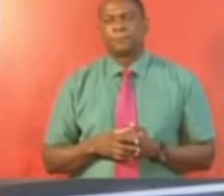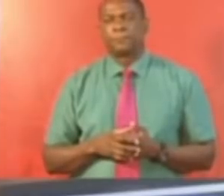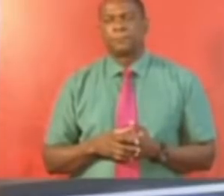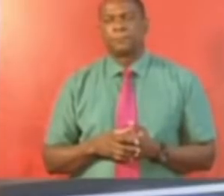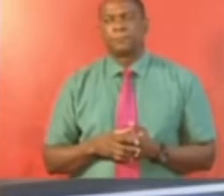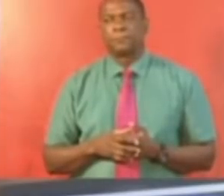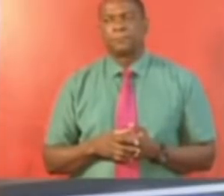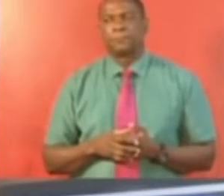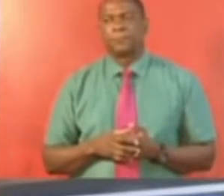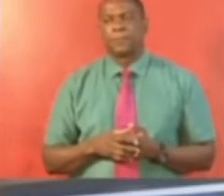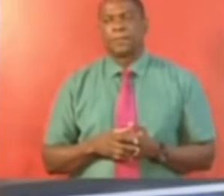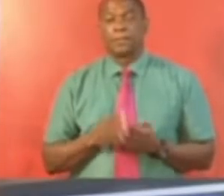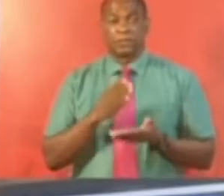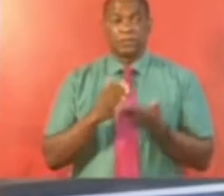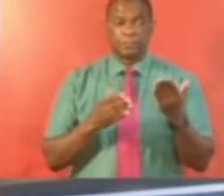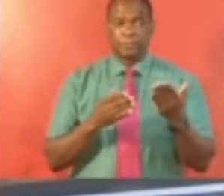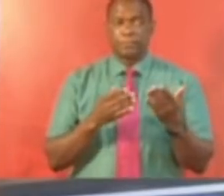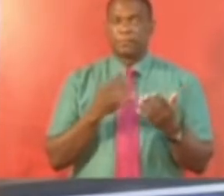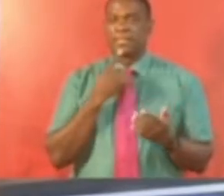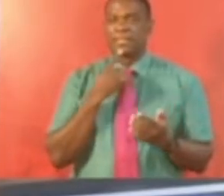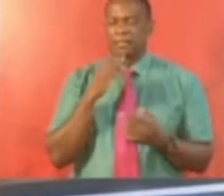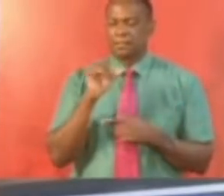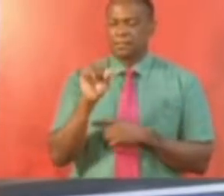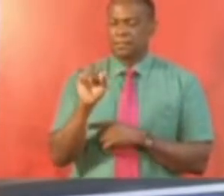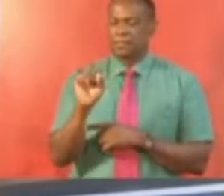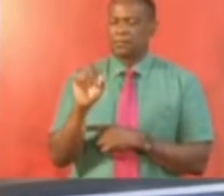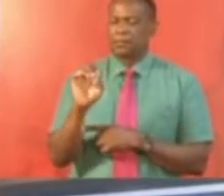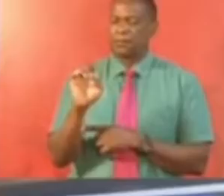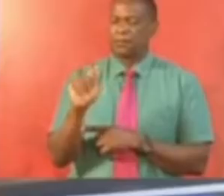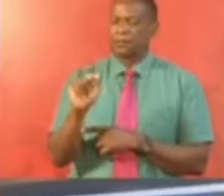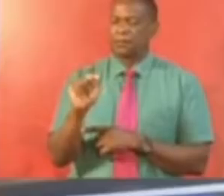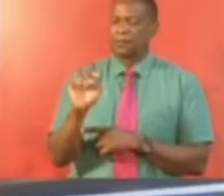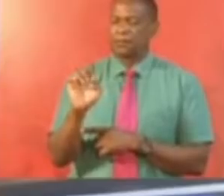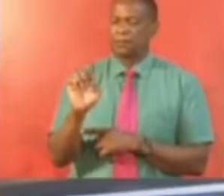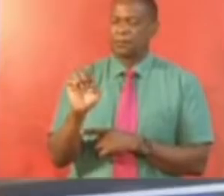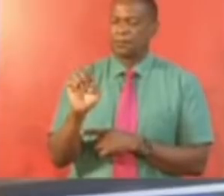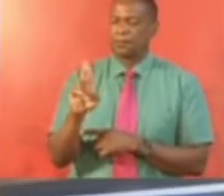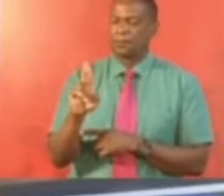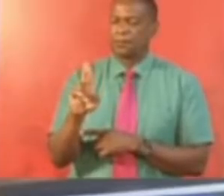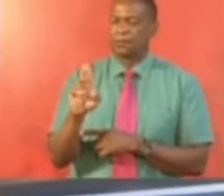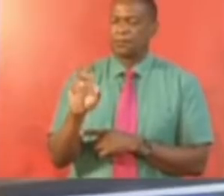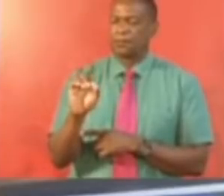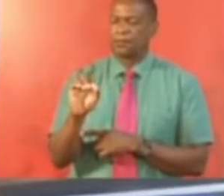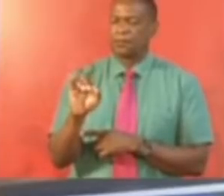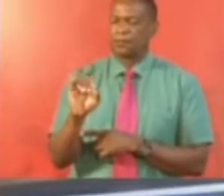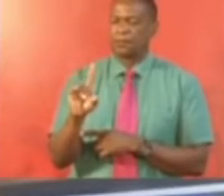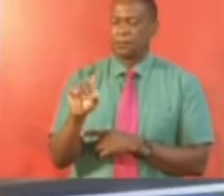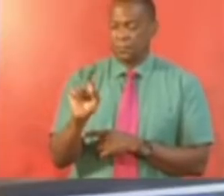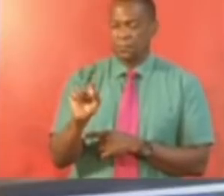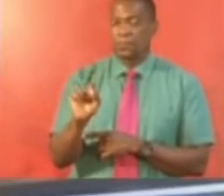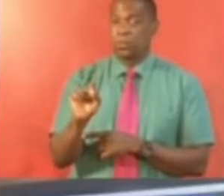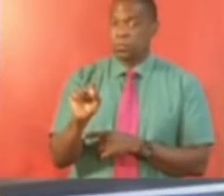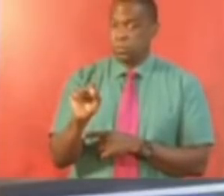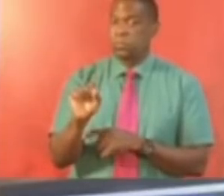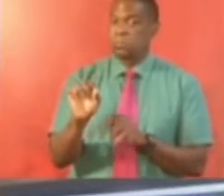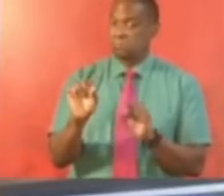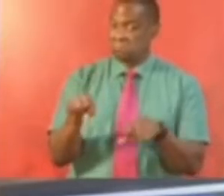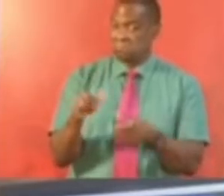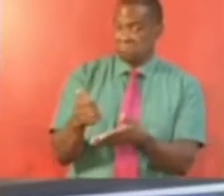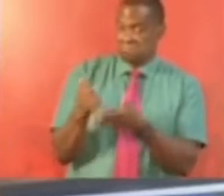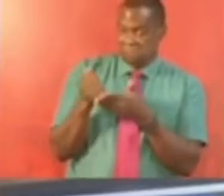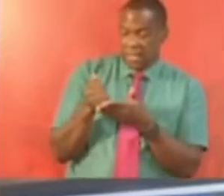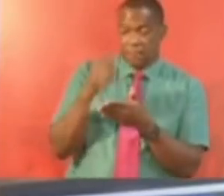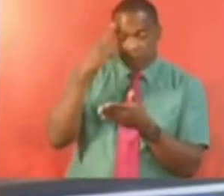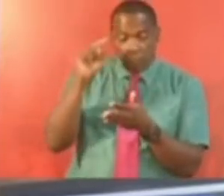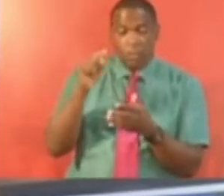corticosteroids can be life-saving for patients in critical need of oxygen and those on ventilators. Is this